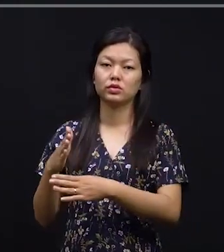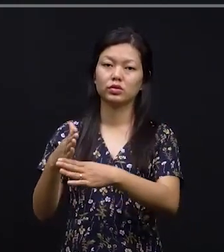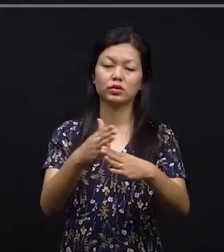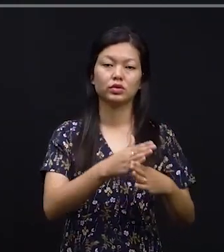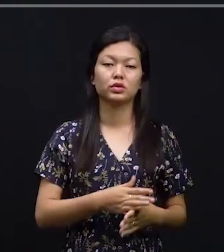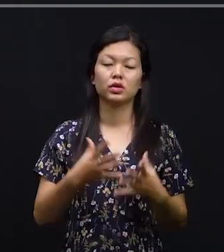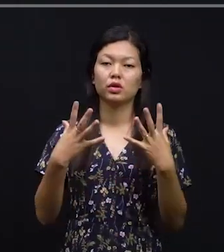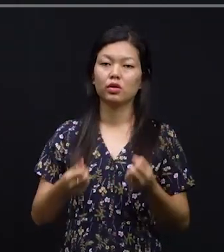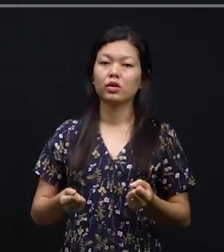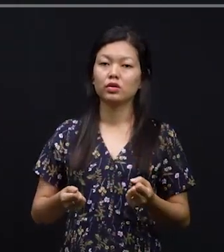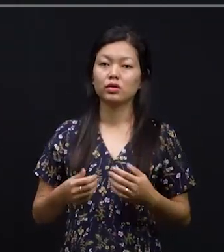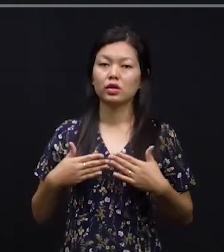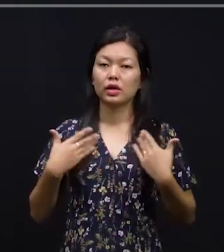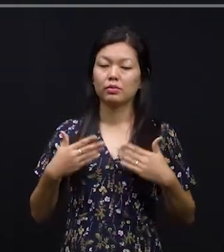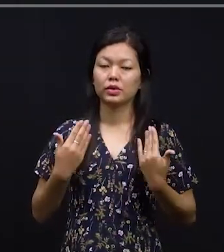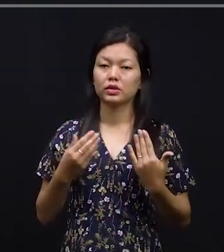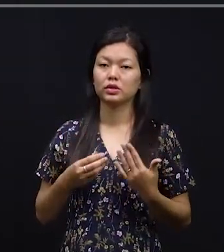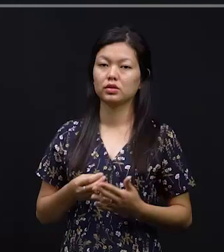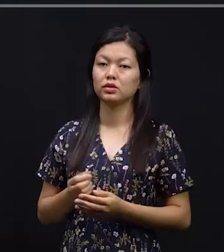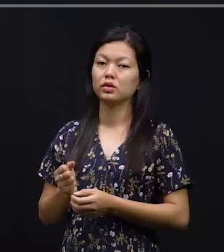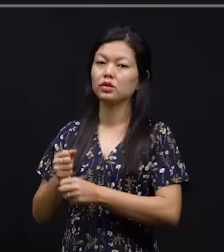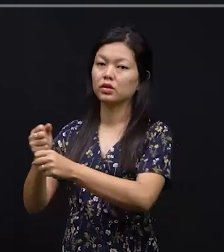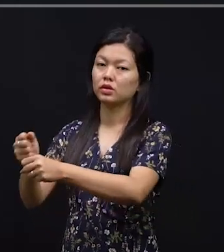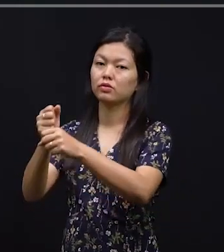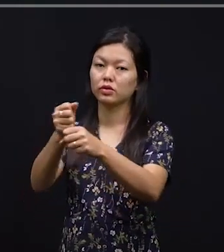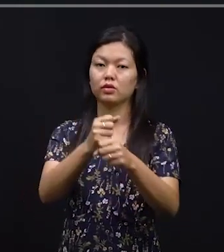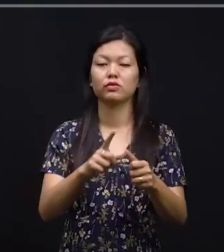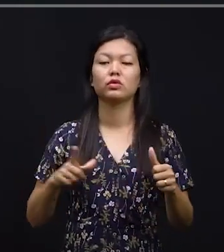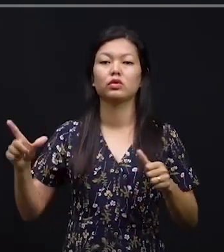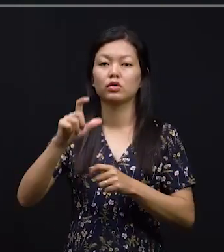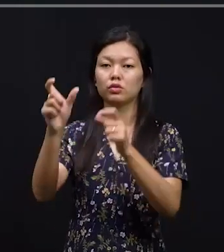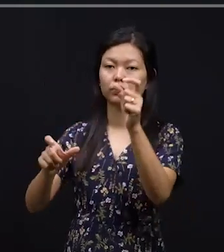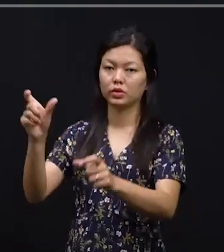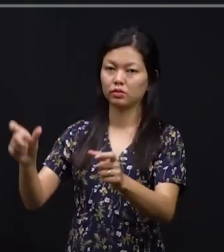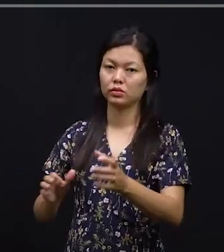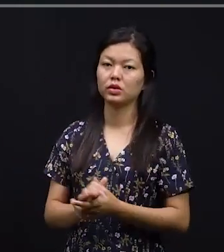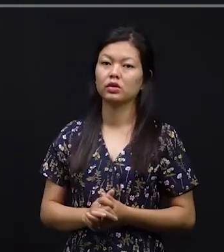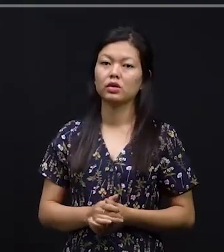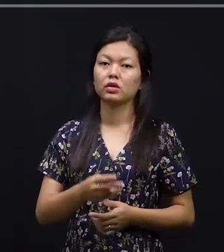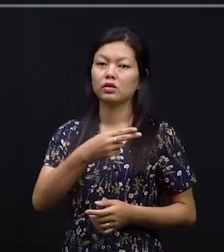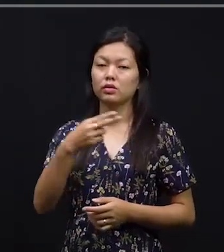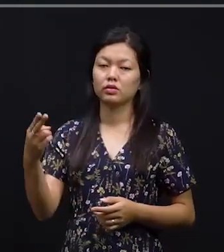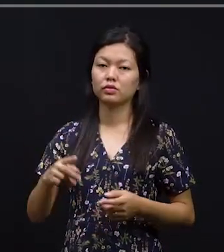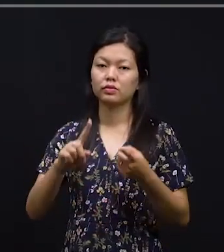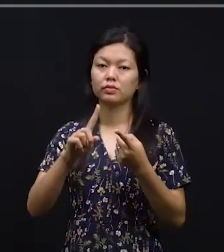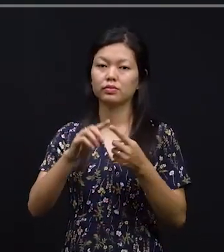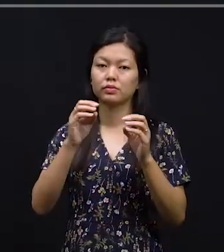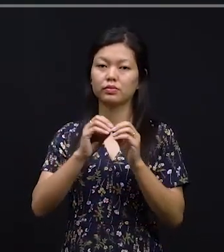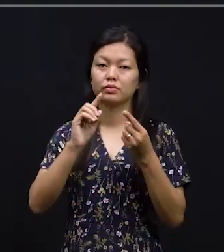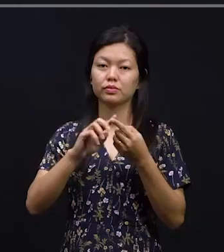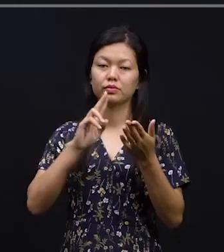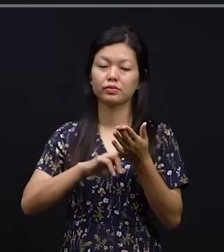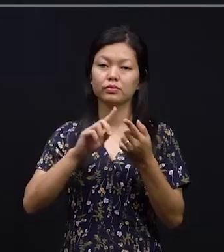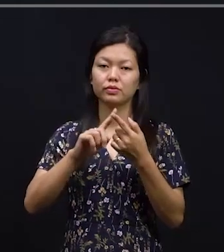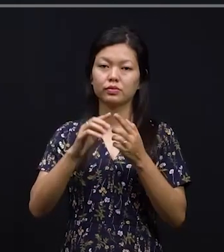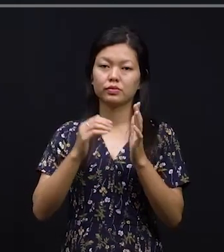given to everyone. And we are going to come across the name of a person called Ebenezer Scrooge, and we will